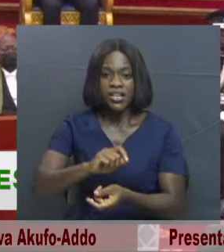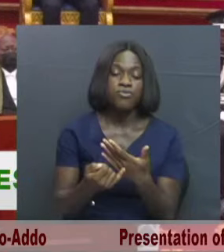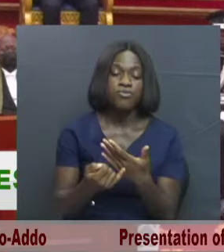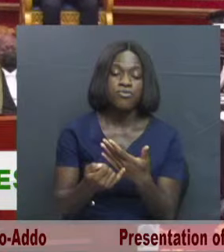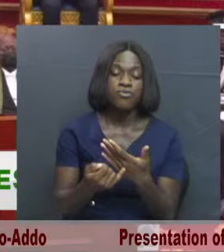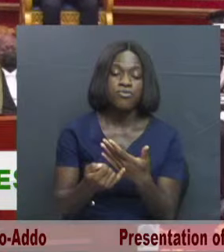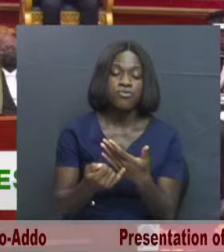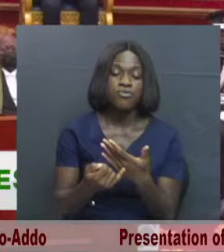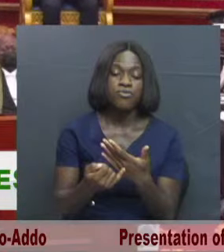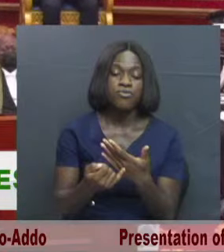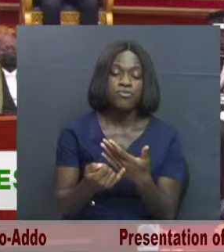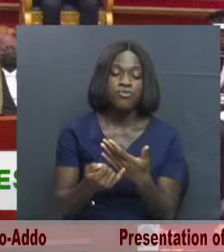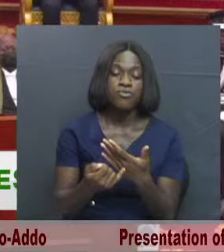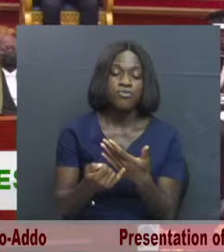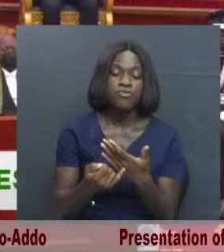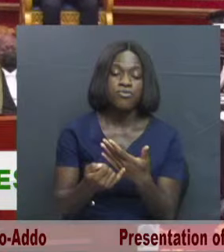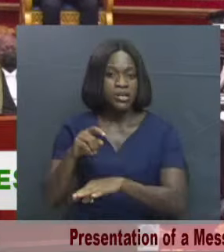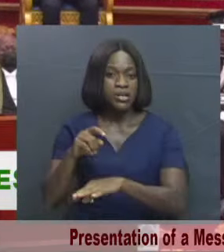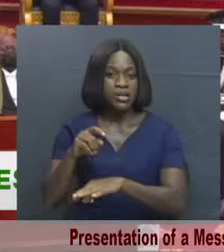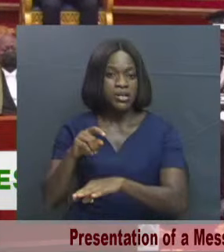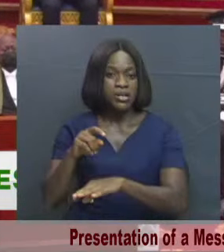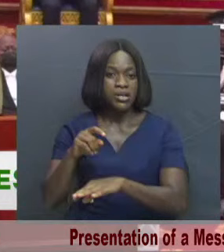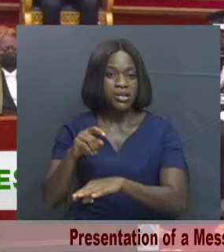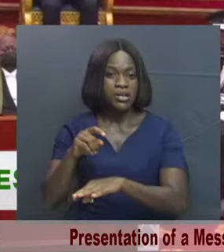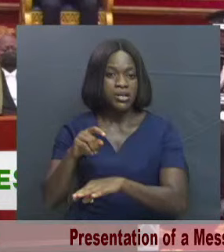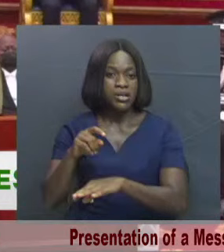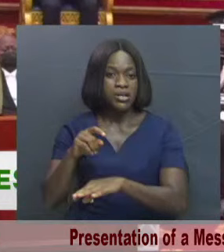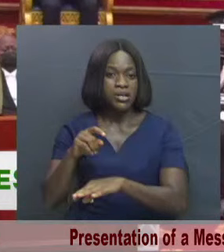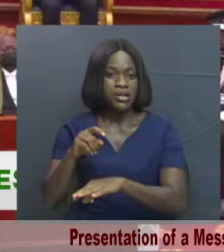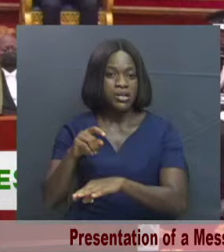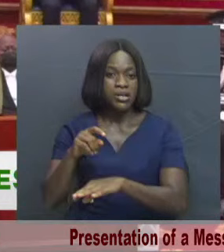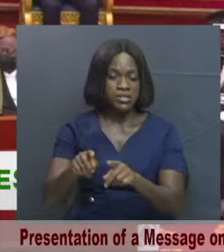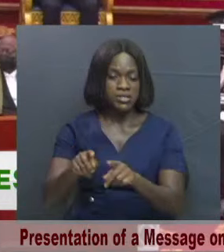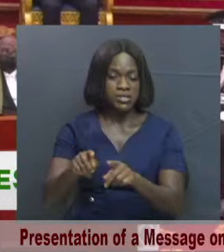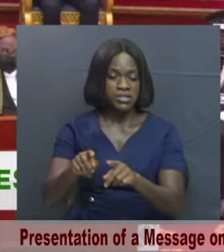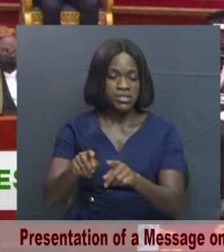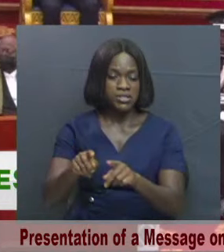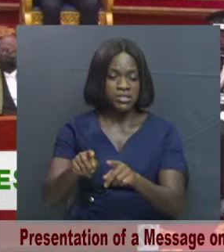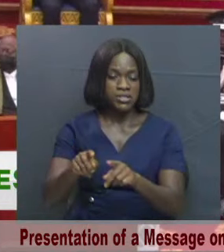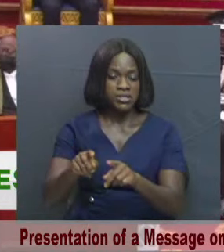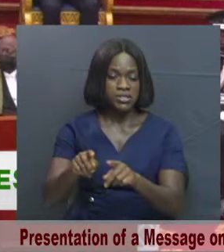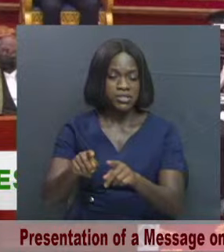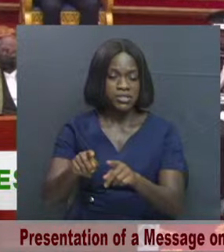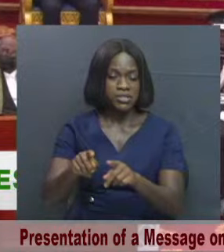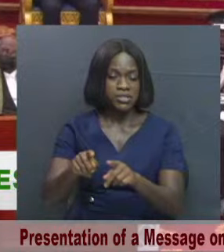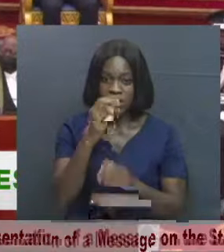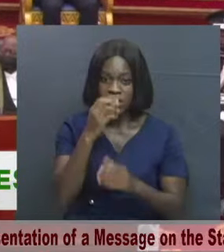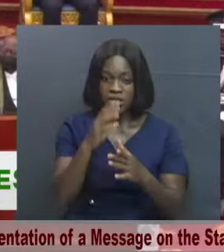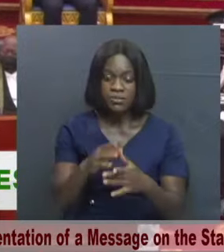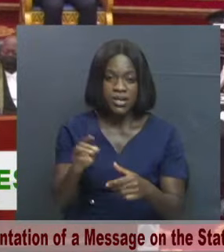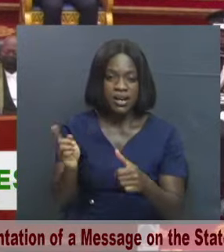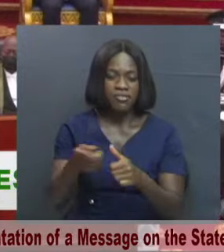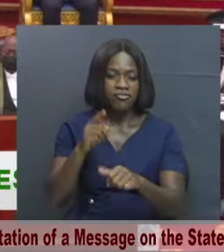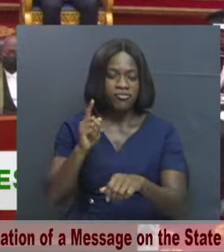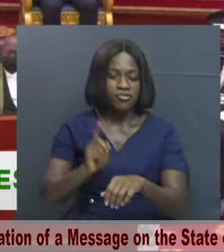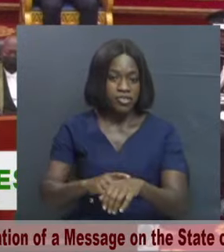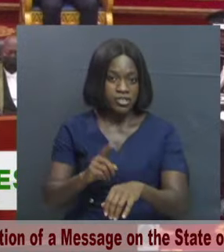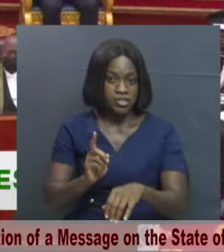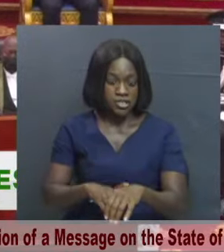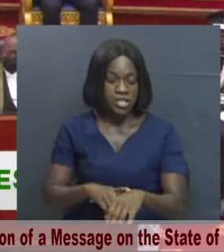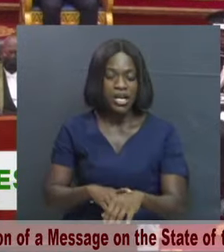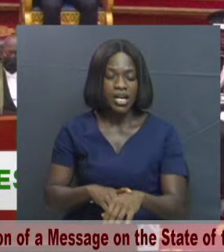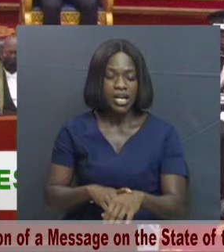holiday season in Acra and many other towns Mr Speaker for the first time since the quam kroma Memorial